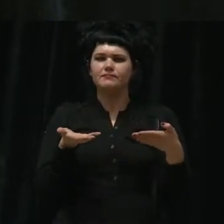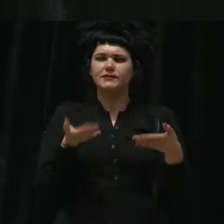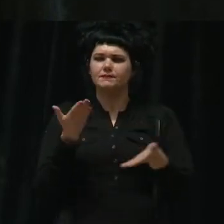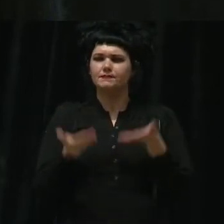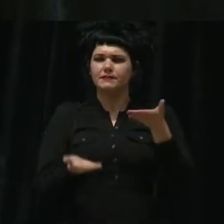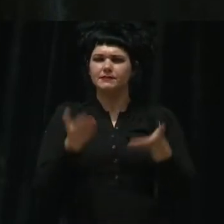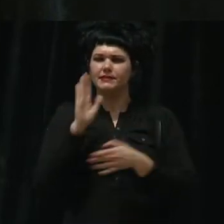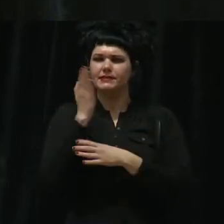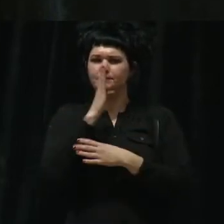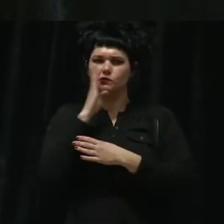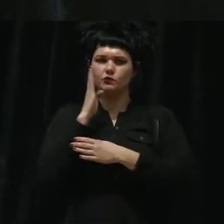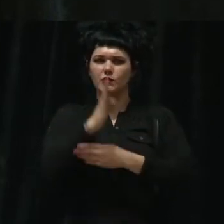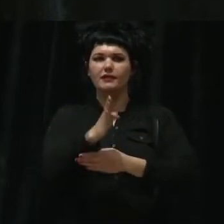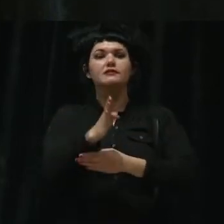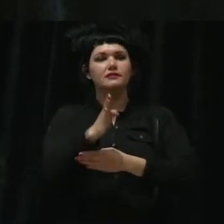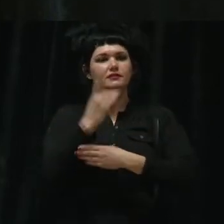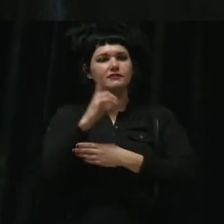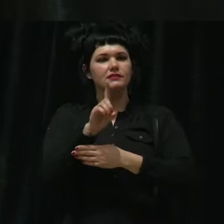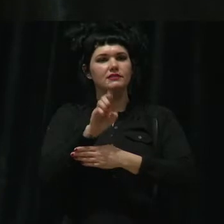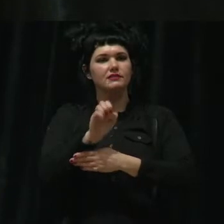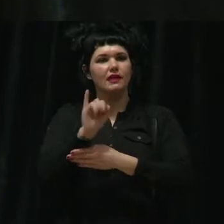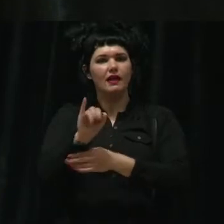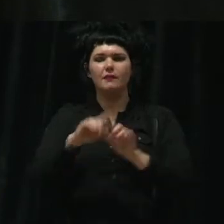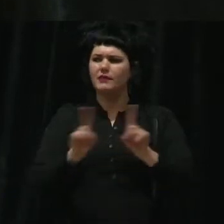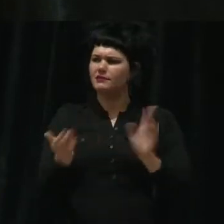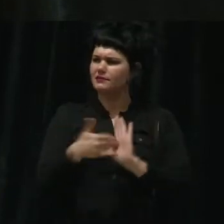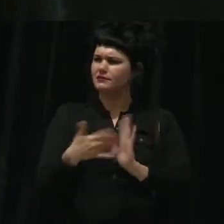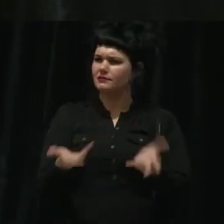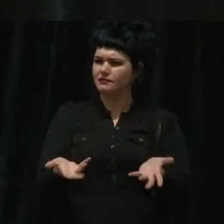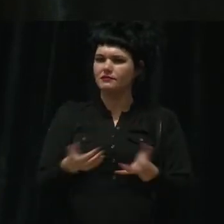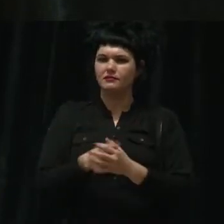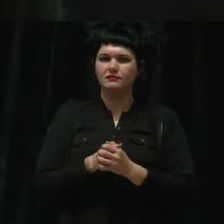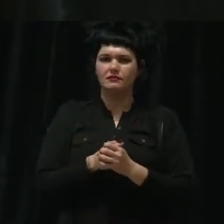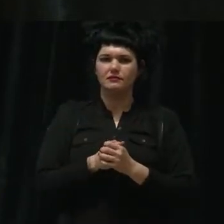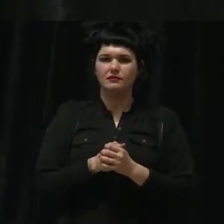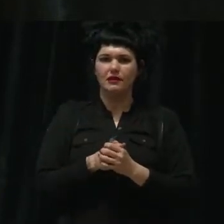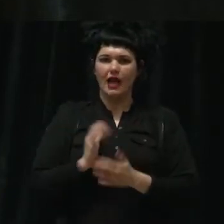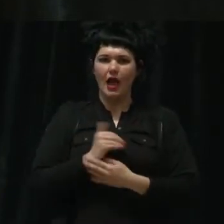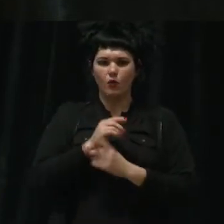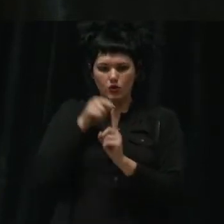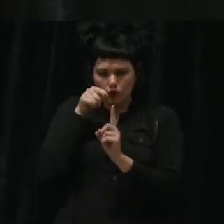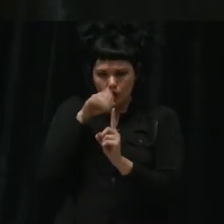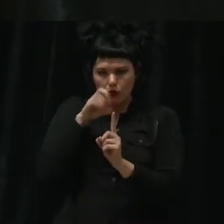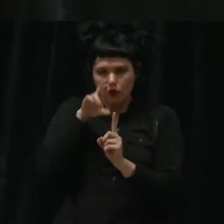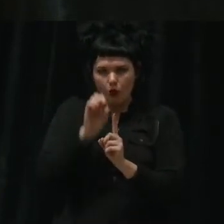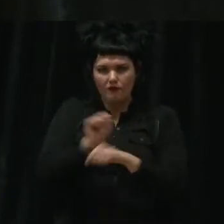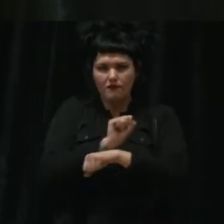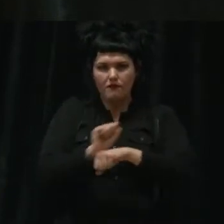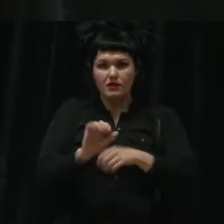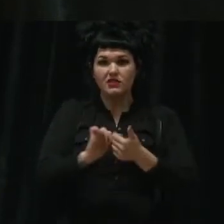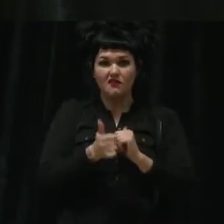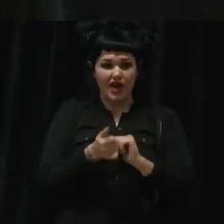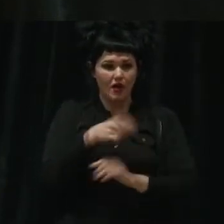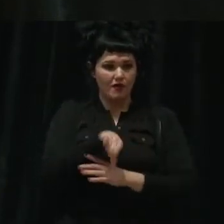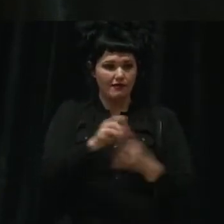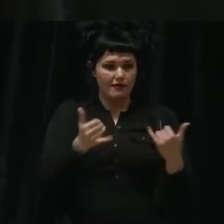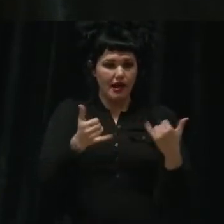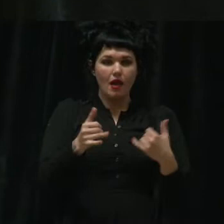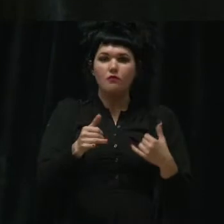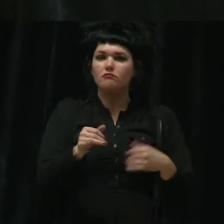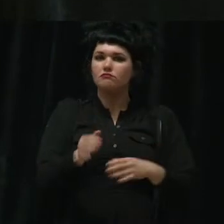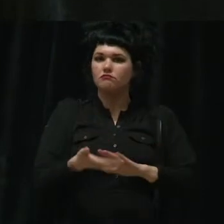directed straight towards DEI, but yet a core function of how they are now